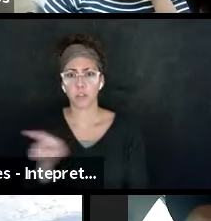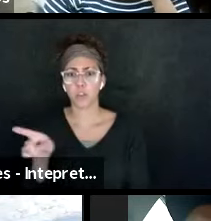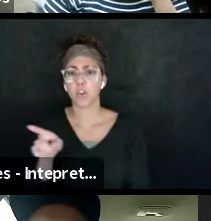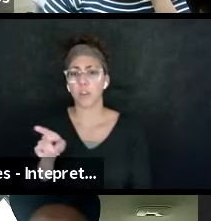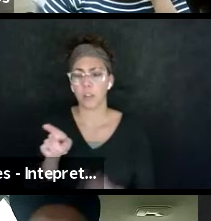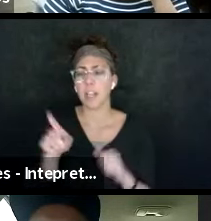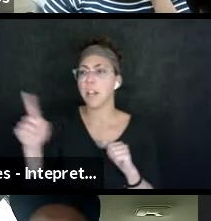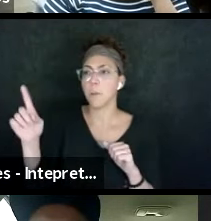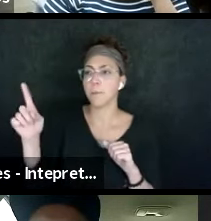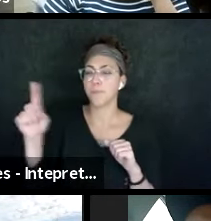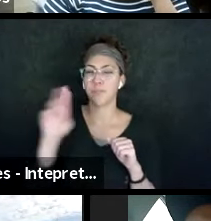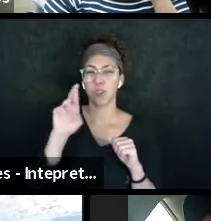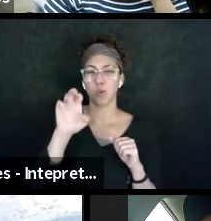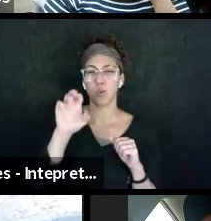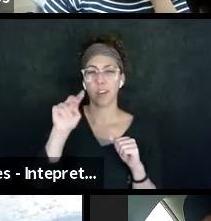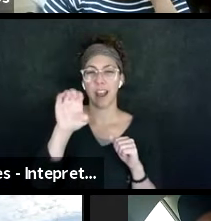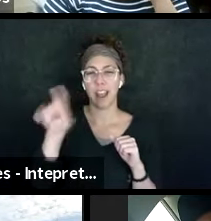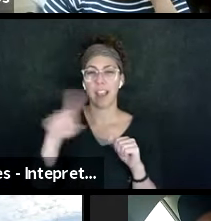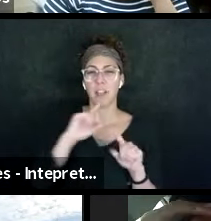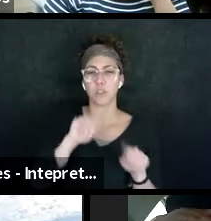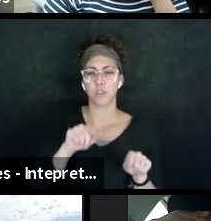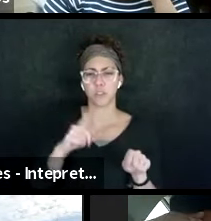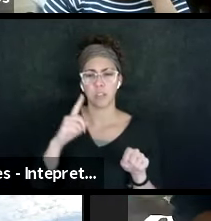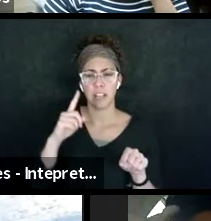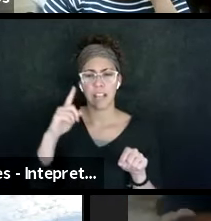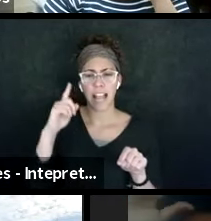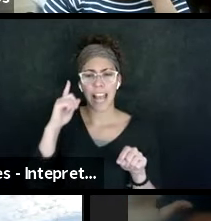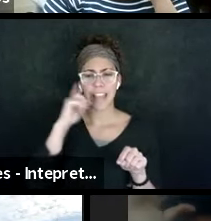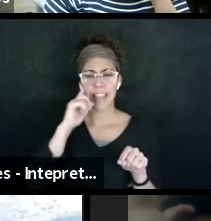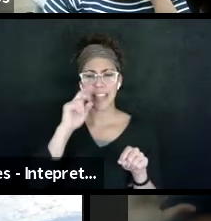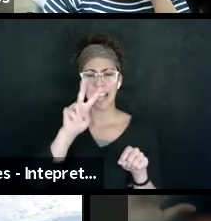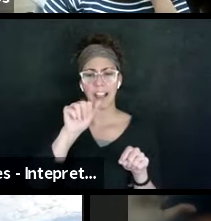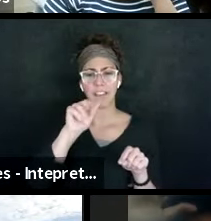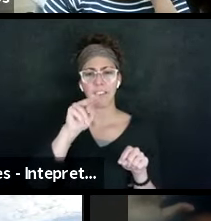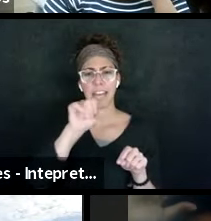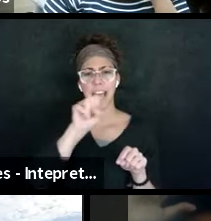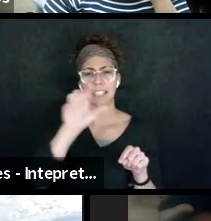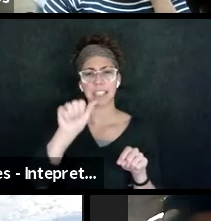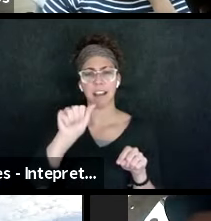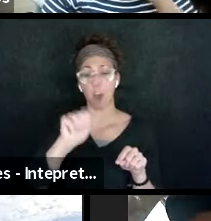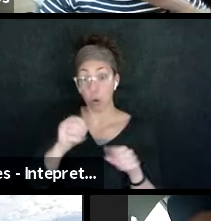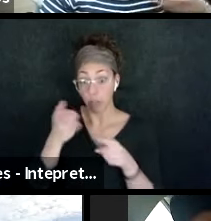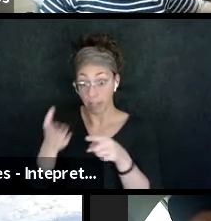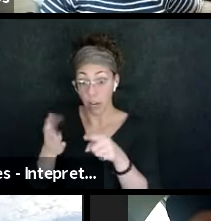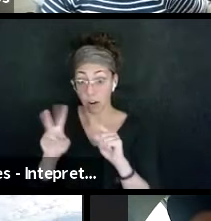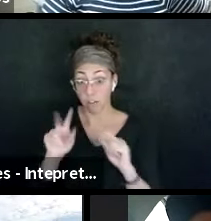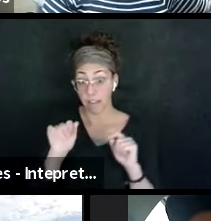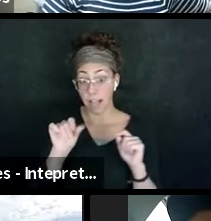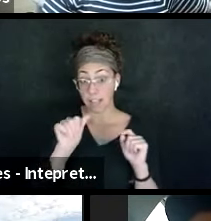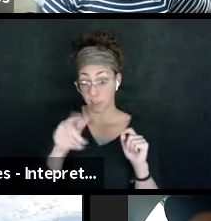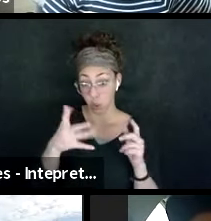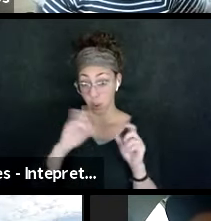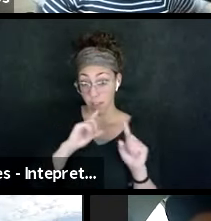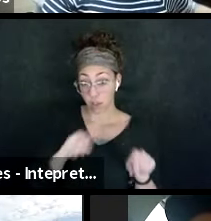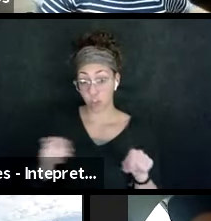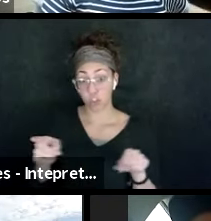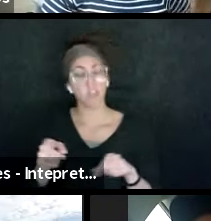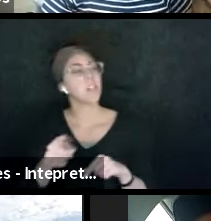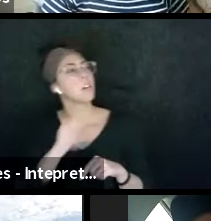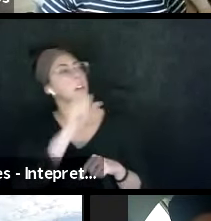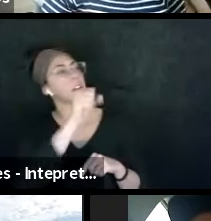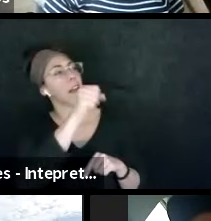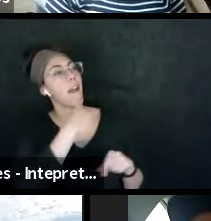Vanessa might be on the line as well as Liz. Oh, there she is. Where's Vanessa? You want to answer that? Thank you.